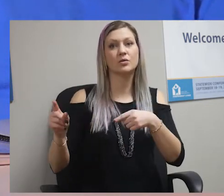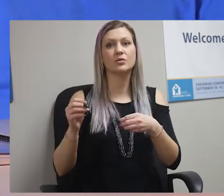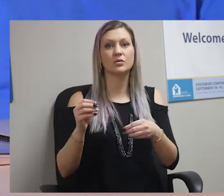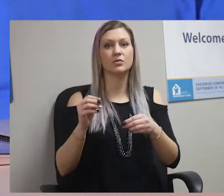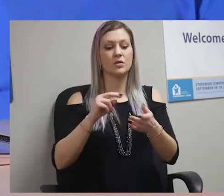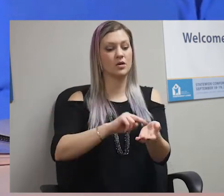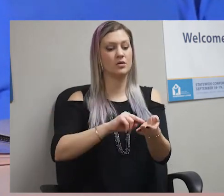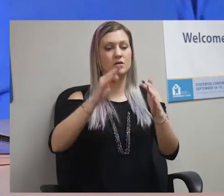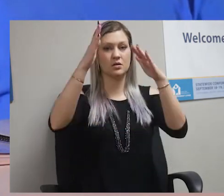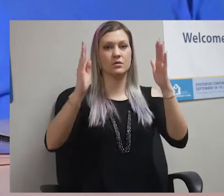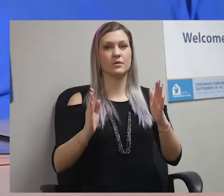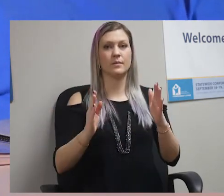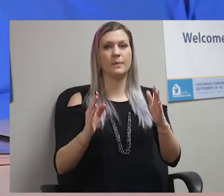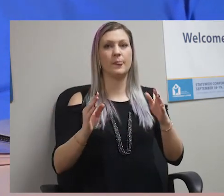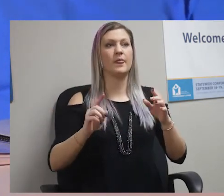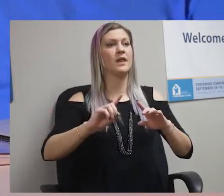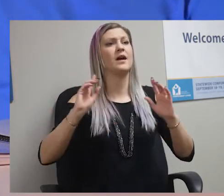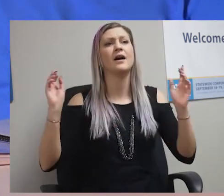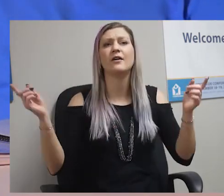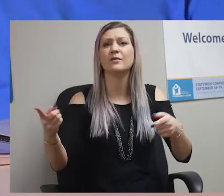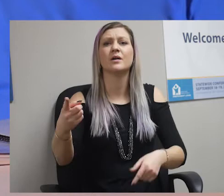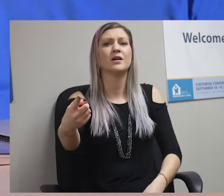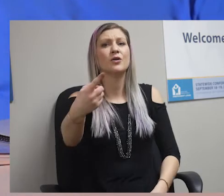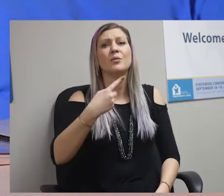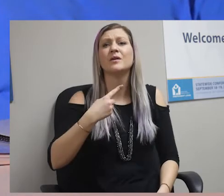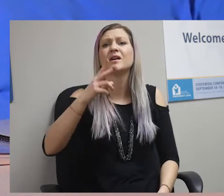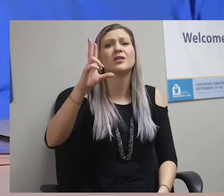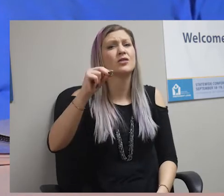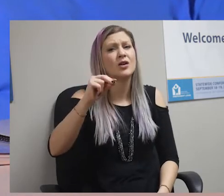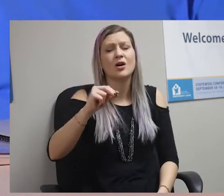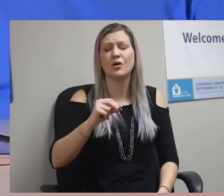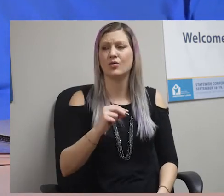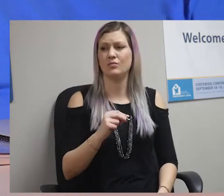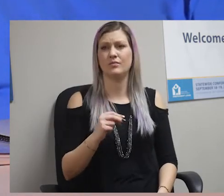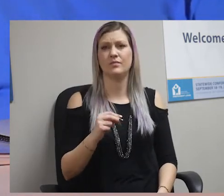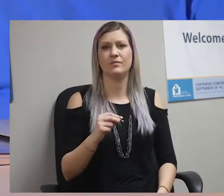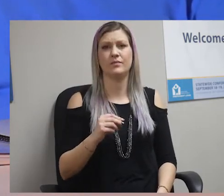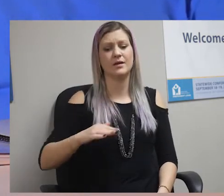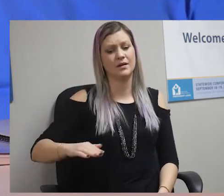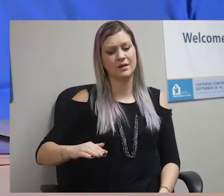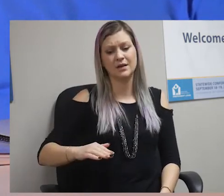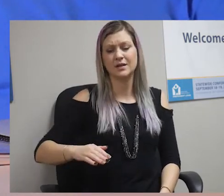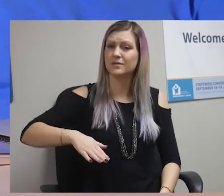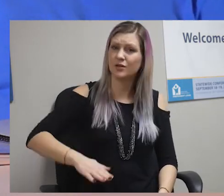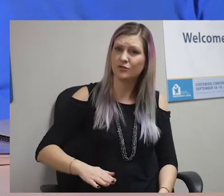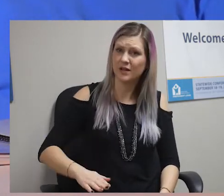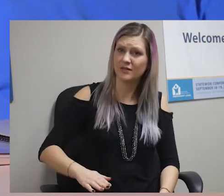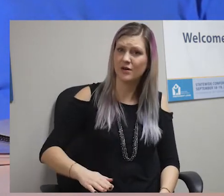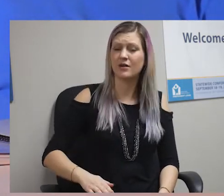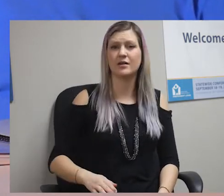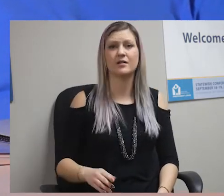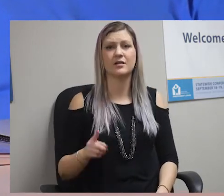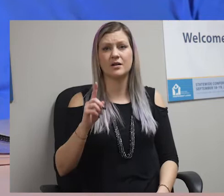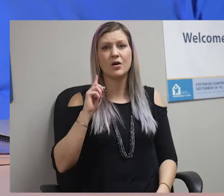and everybody was against it. My kid and my granddaughter were calling me all kinds